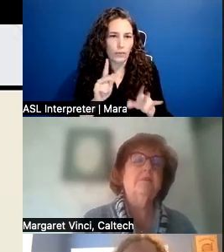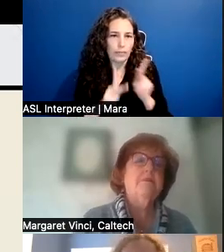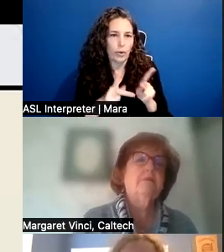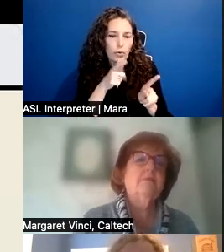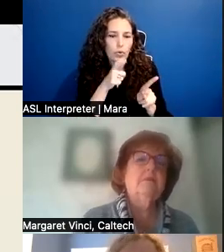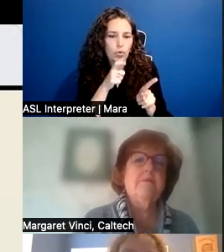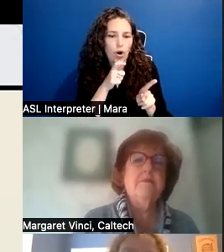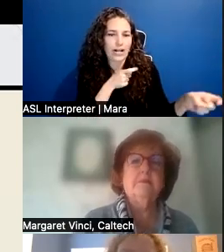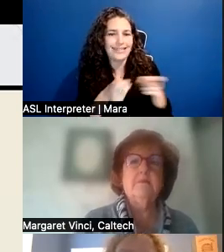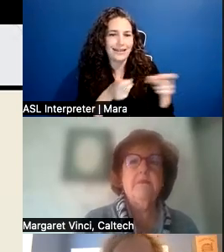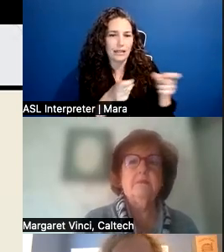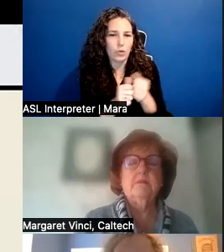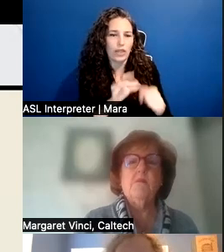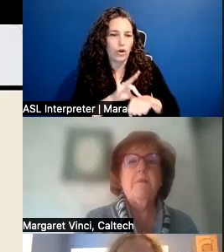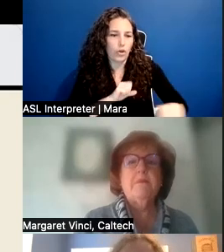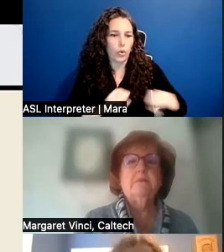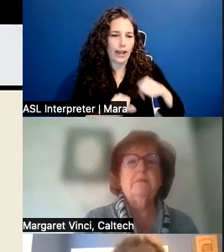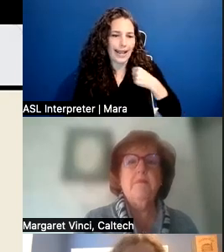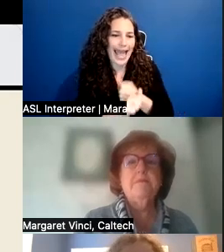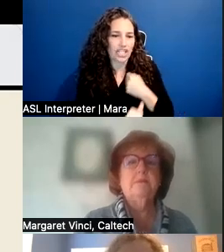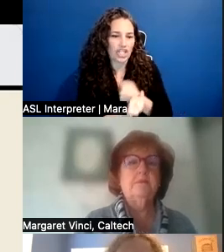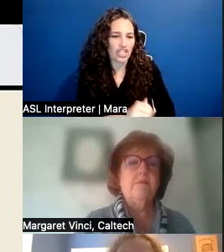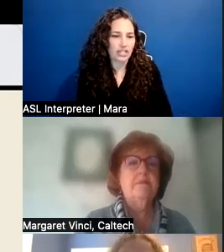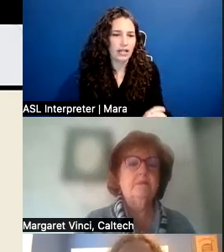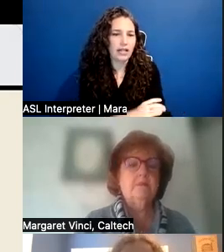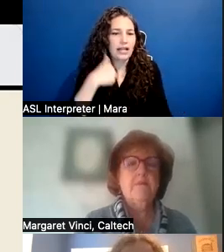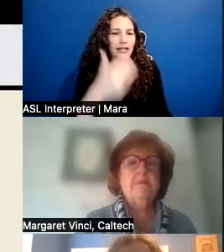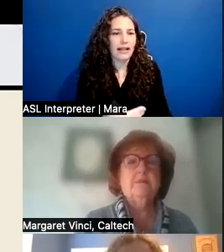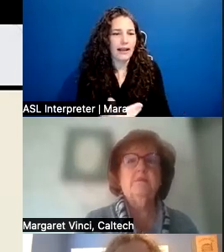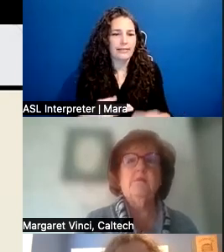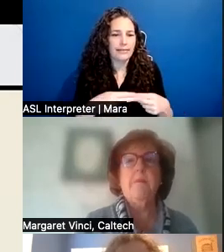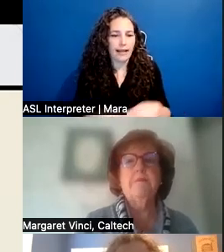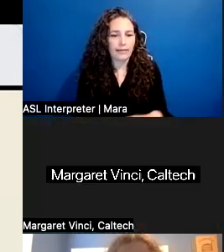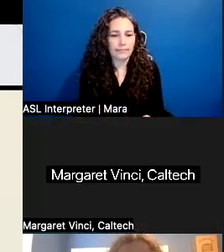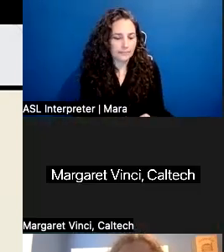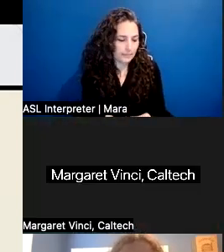with earthquake hazards. So next slide, please.